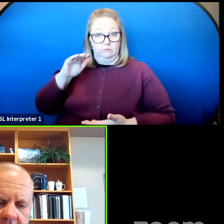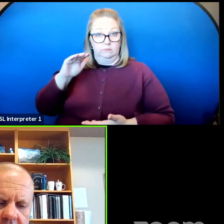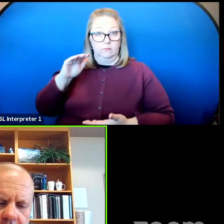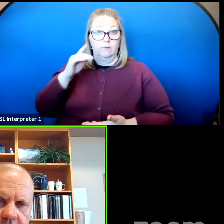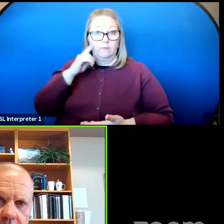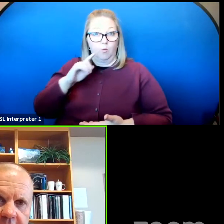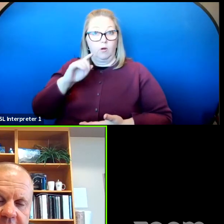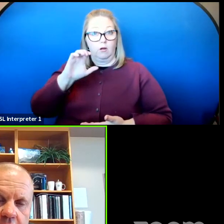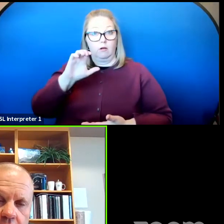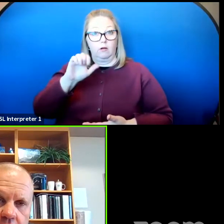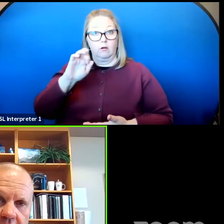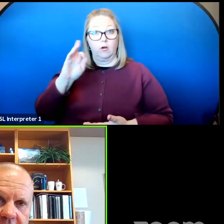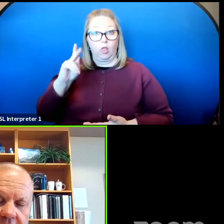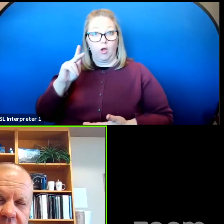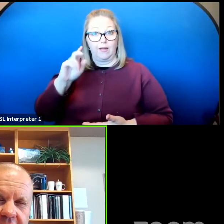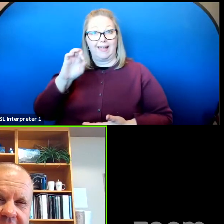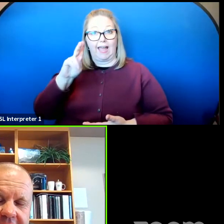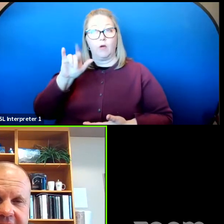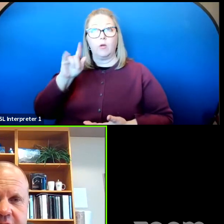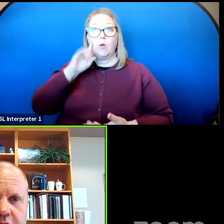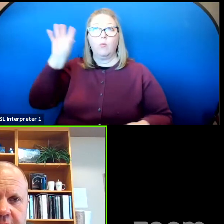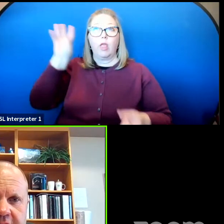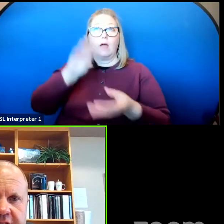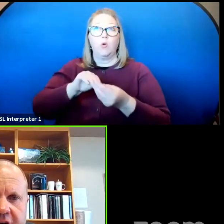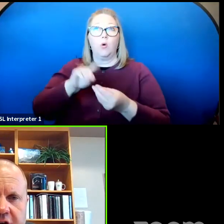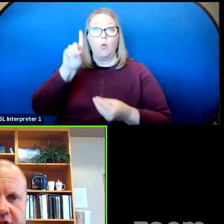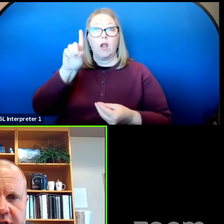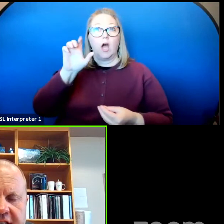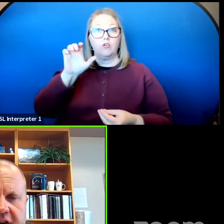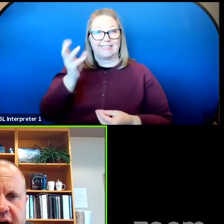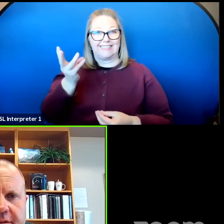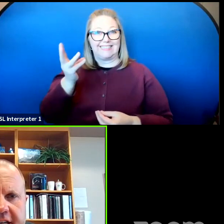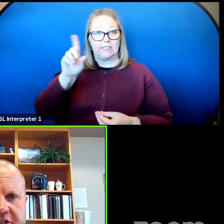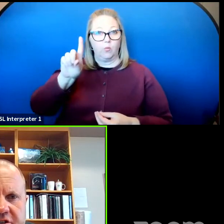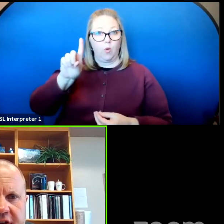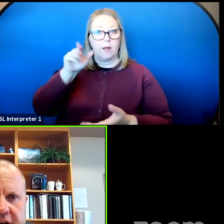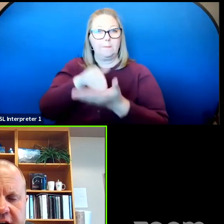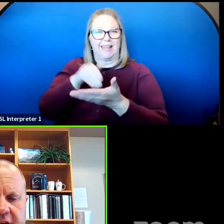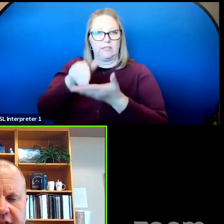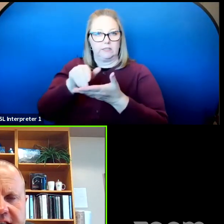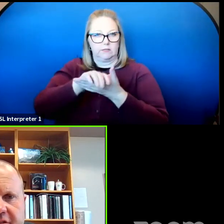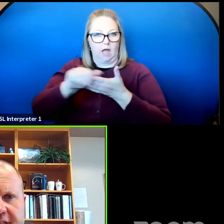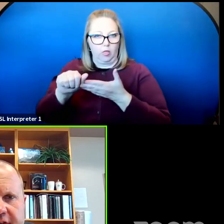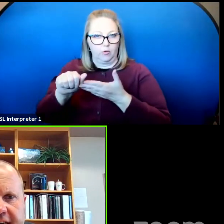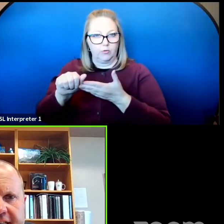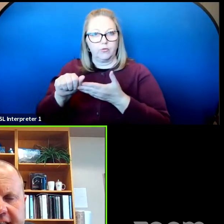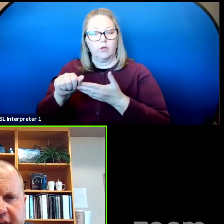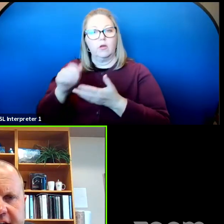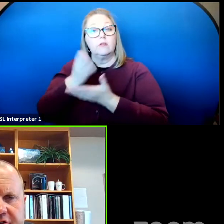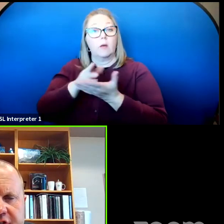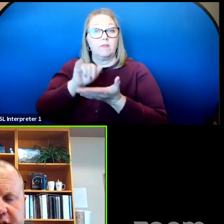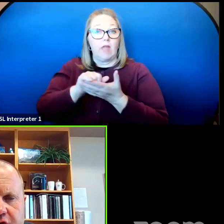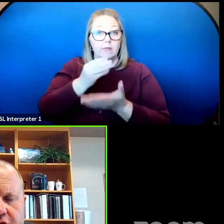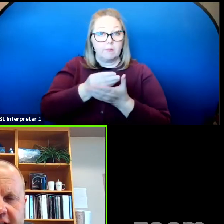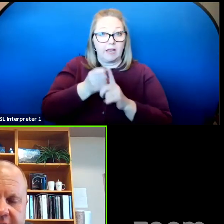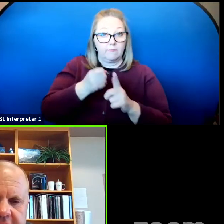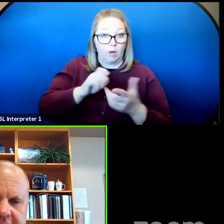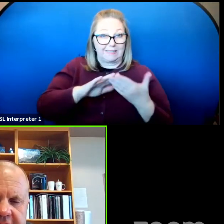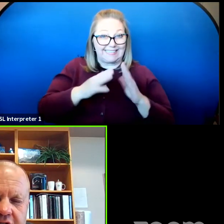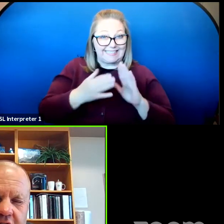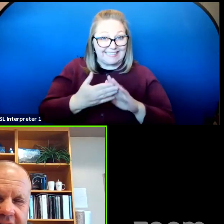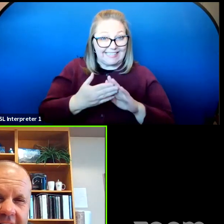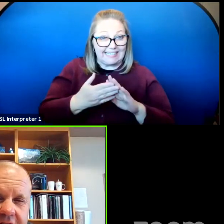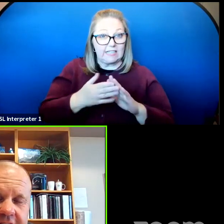County, there will be a total of $161 million. That's a combination of City of Las Vegas, City of Henderson, North